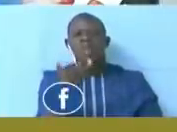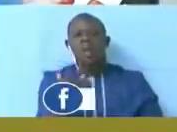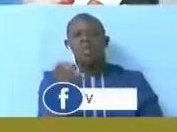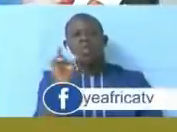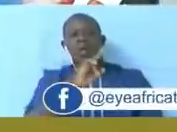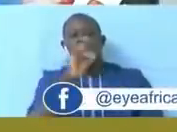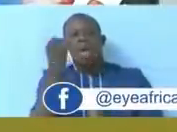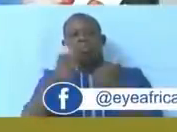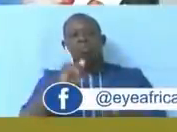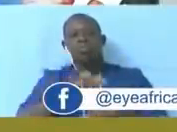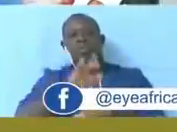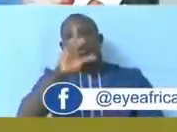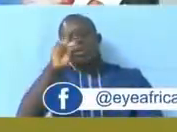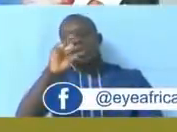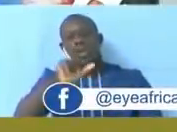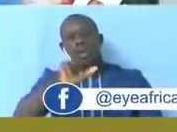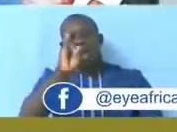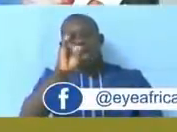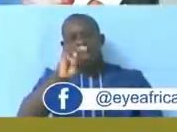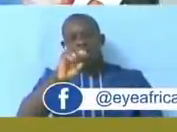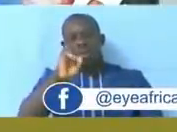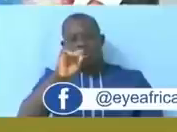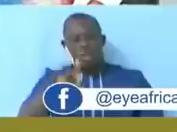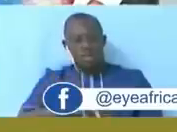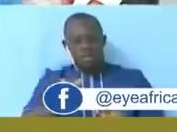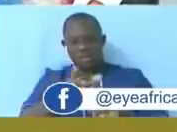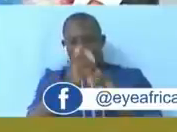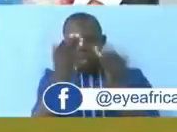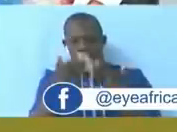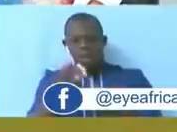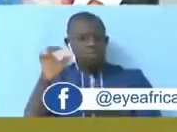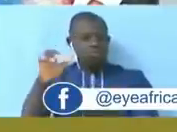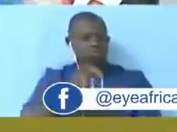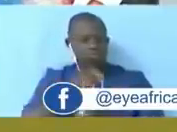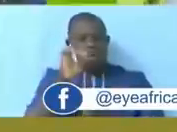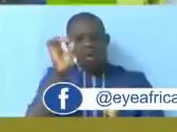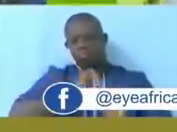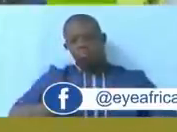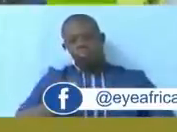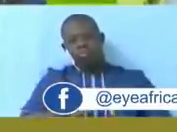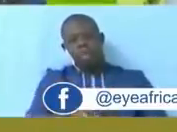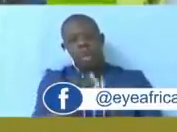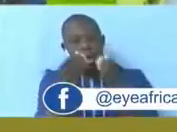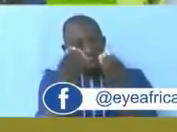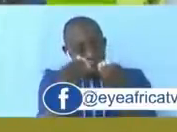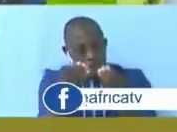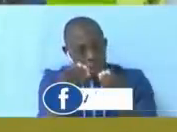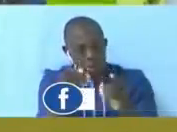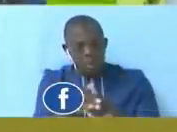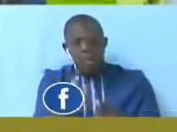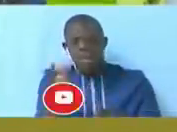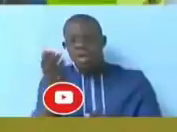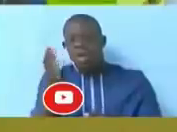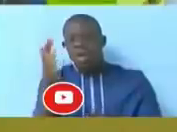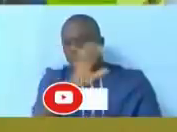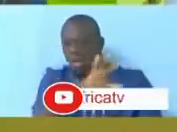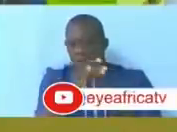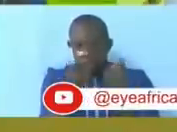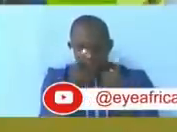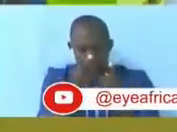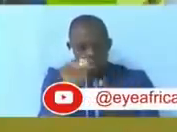Wo lulu wol nyingi nata kenyadi. Still not been recovered. Ani kabi wol manje. Neither the money. No any of the